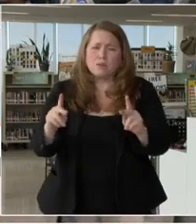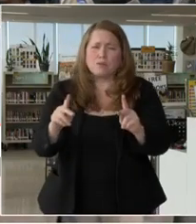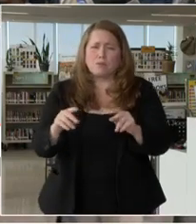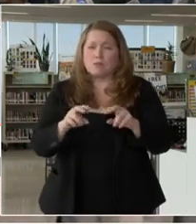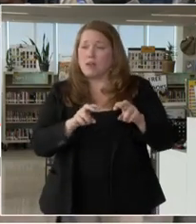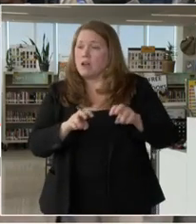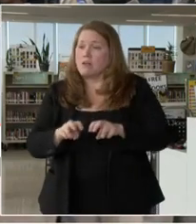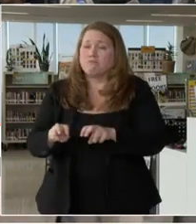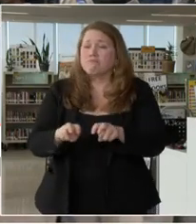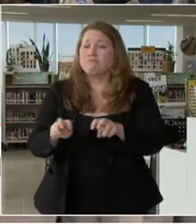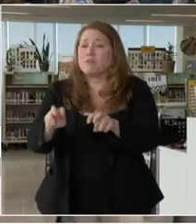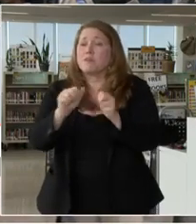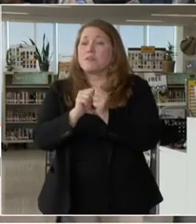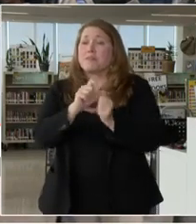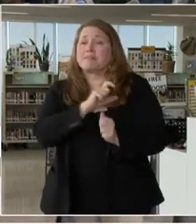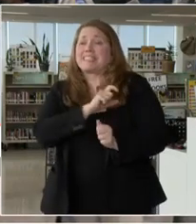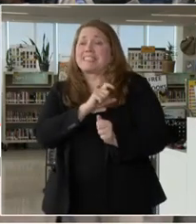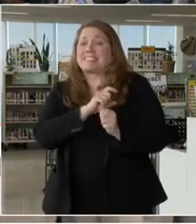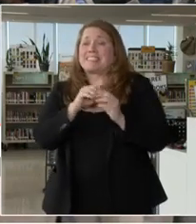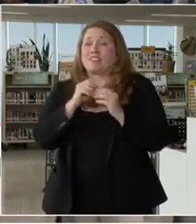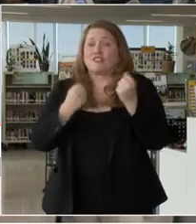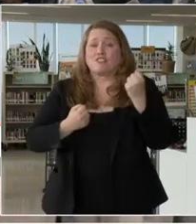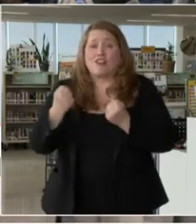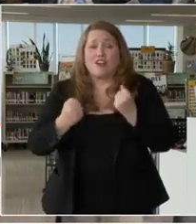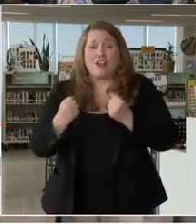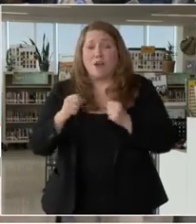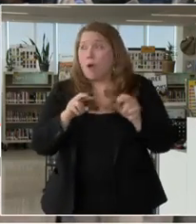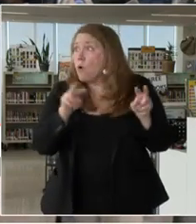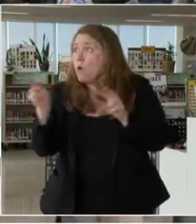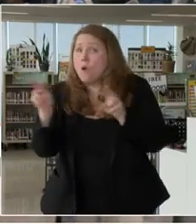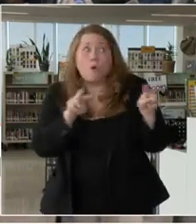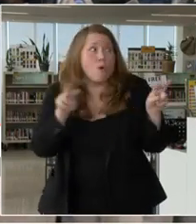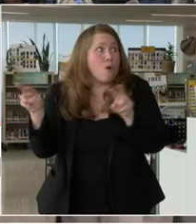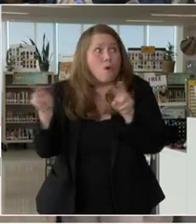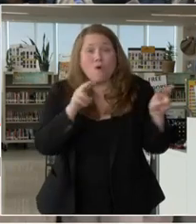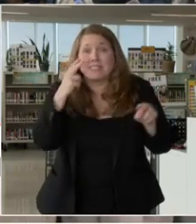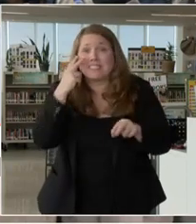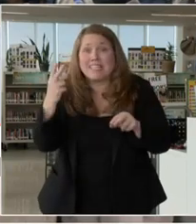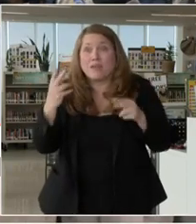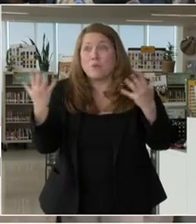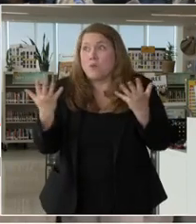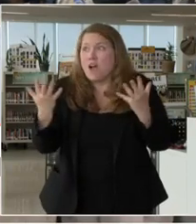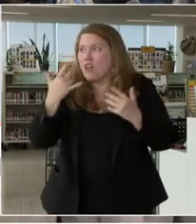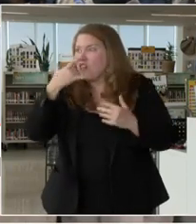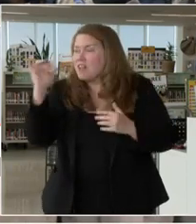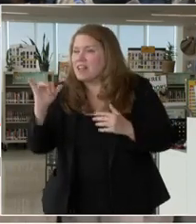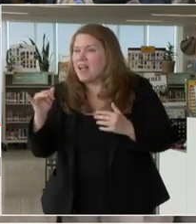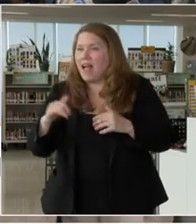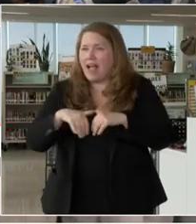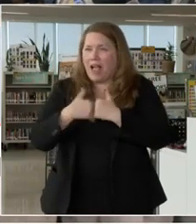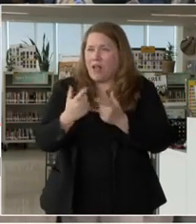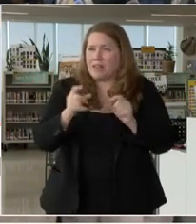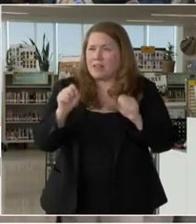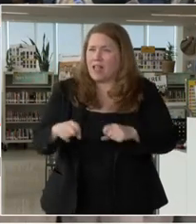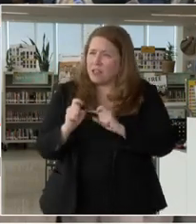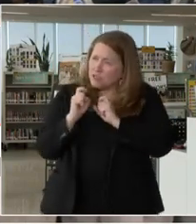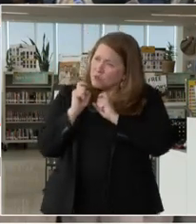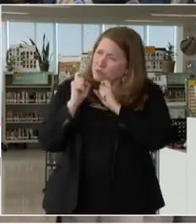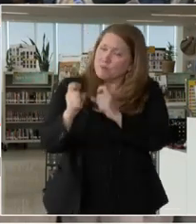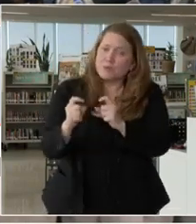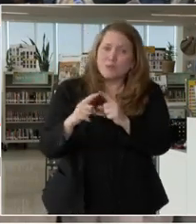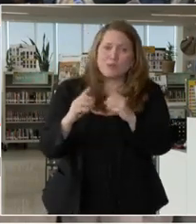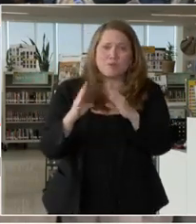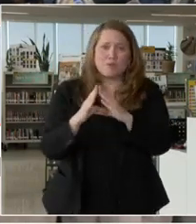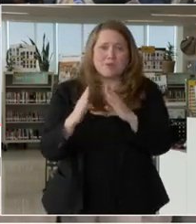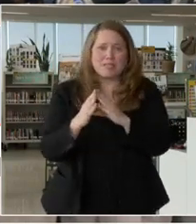of 17. It blew my socks off, and I knew that I wanted to do this for the rest of my life. So much so that not only did it touch me, but my sister,